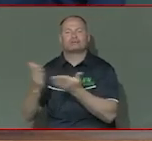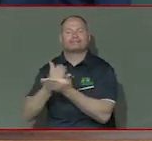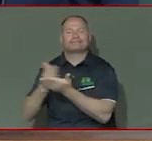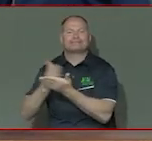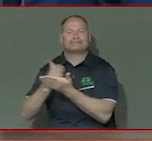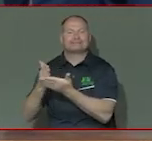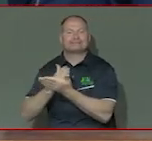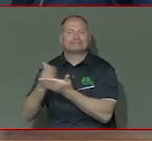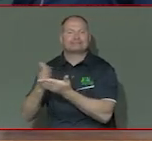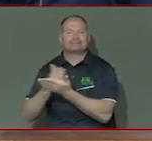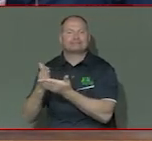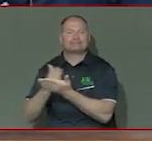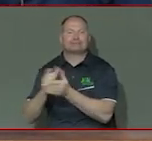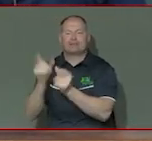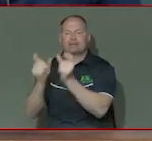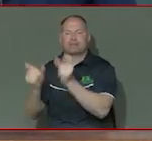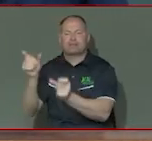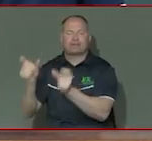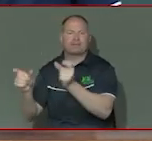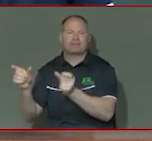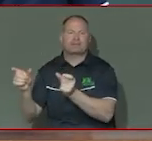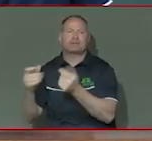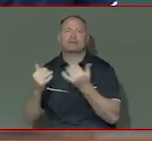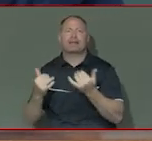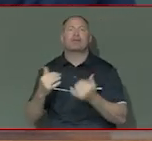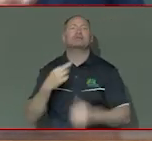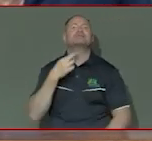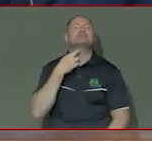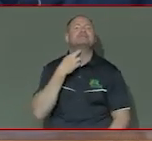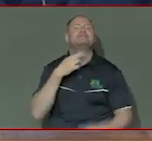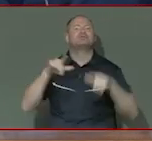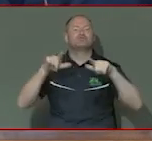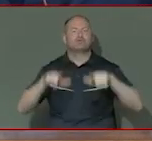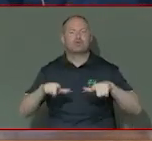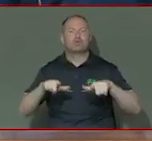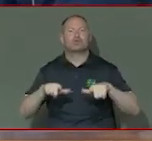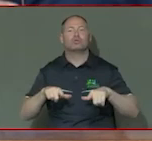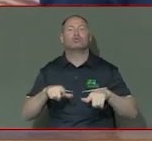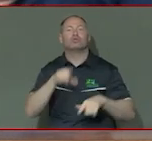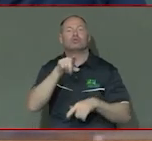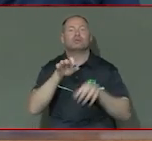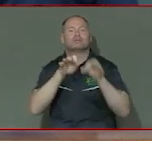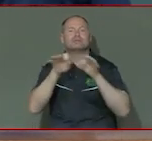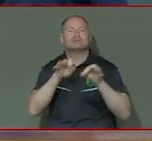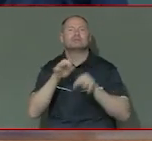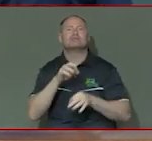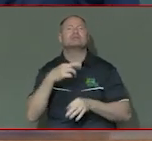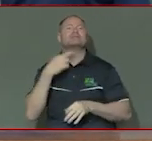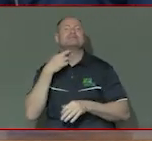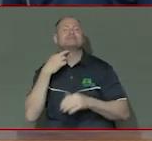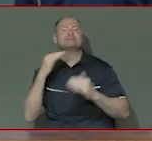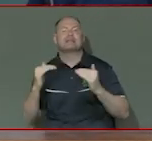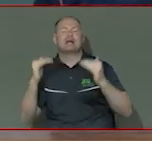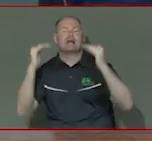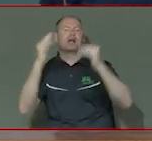a low risk. And that must be in your answer. When is it a high risk?